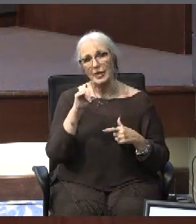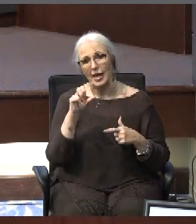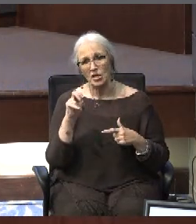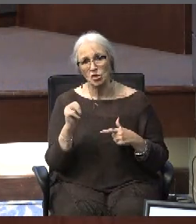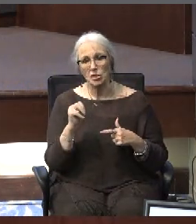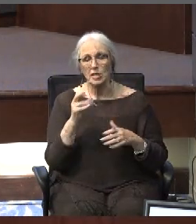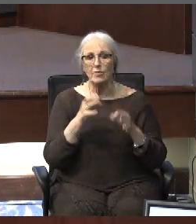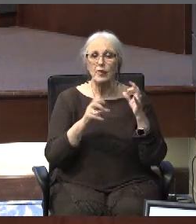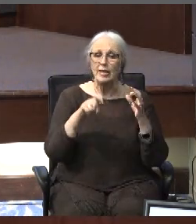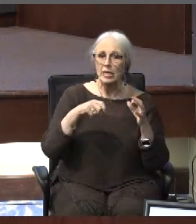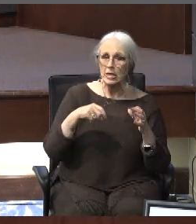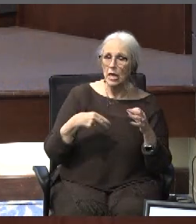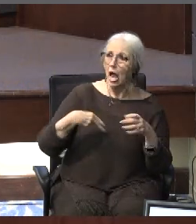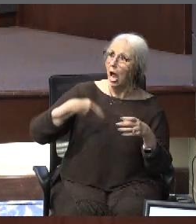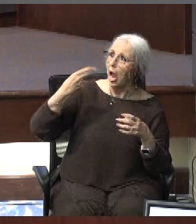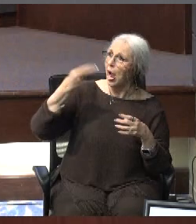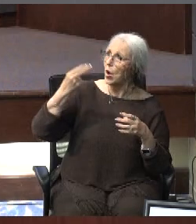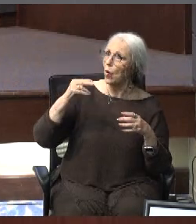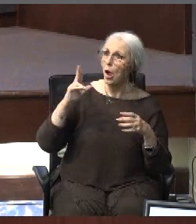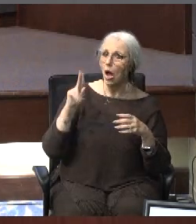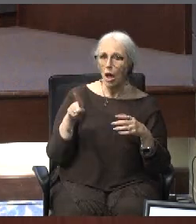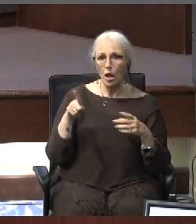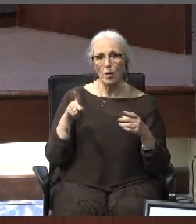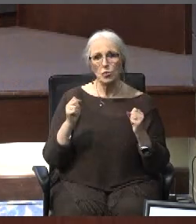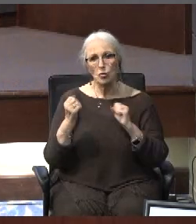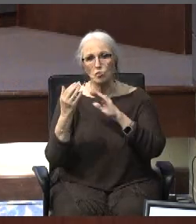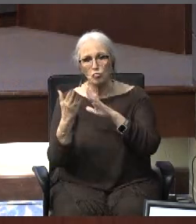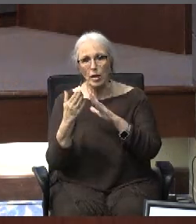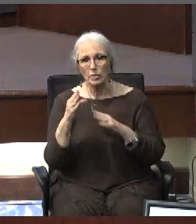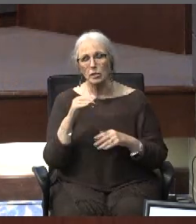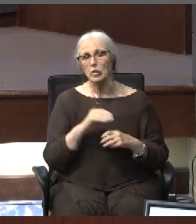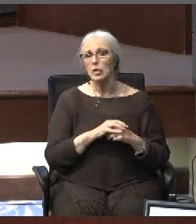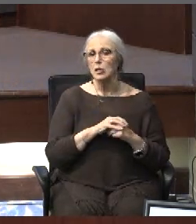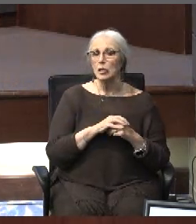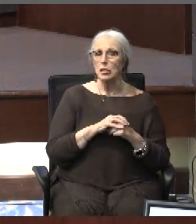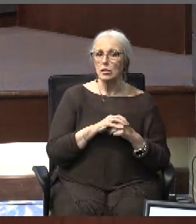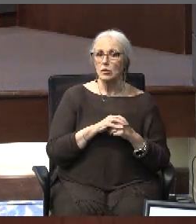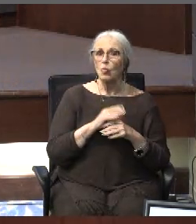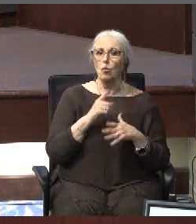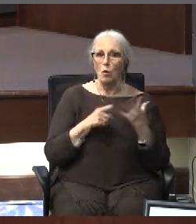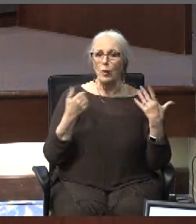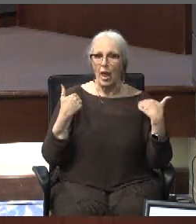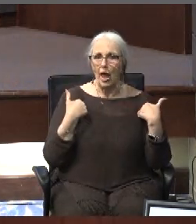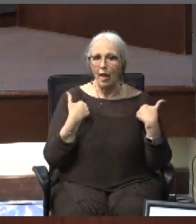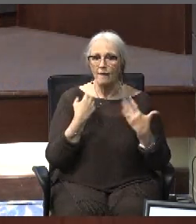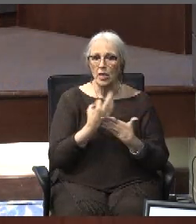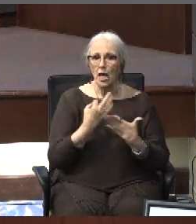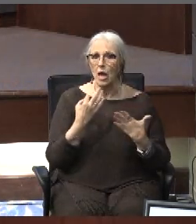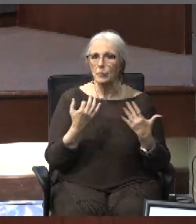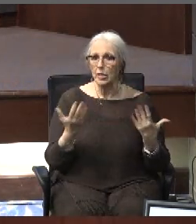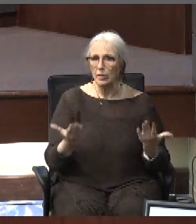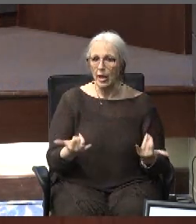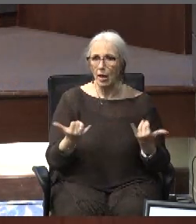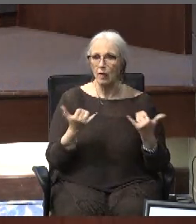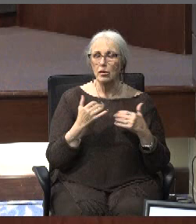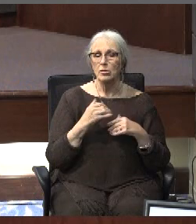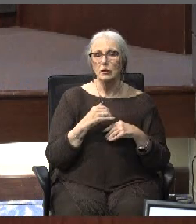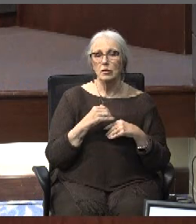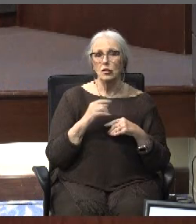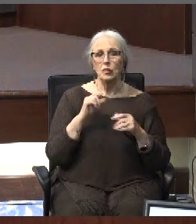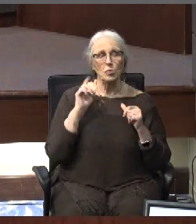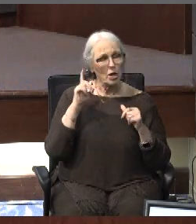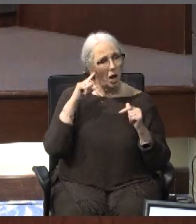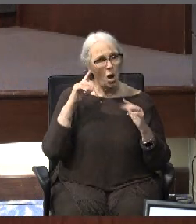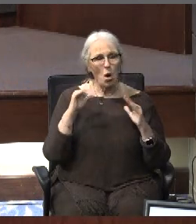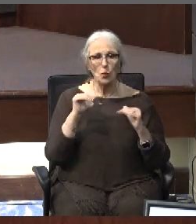And if we need to hire up to address this bubble that we have in the economy right now, I mean, hopefully we continue to grow, but if